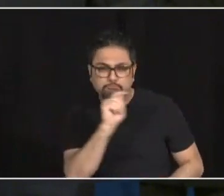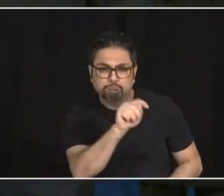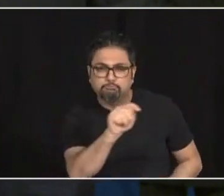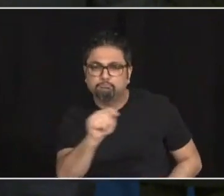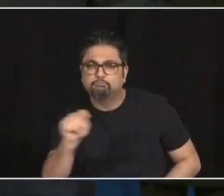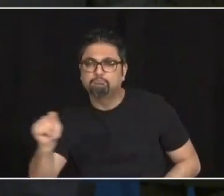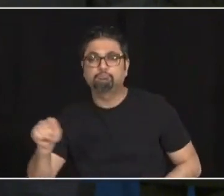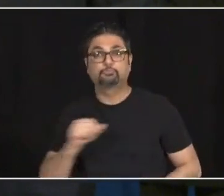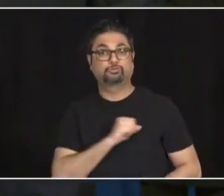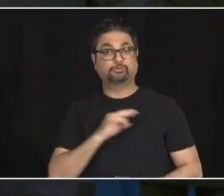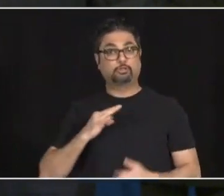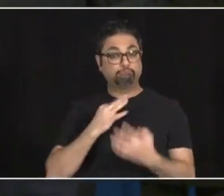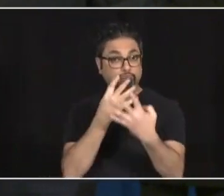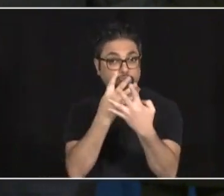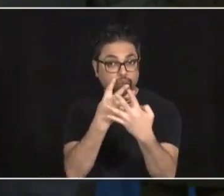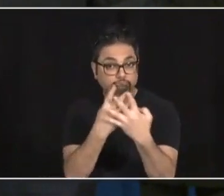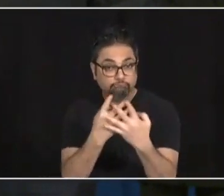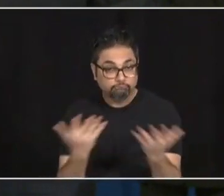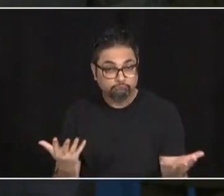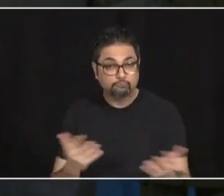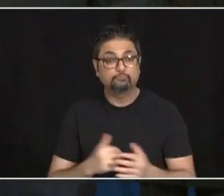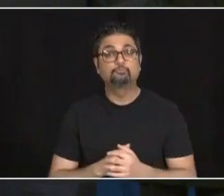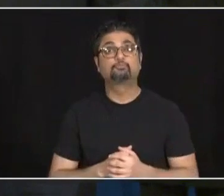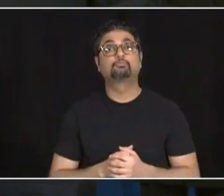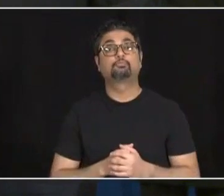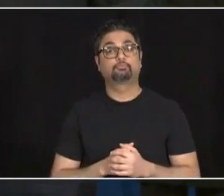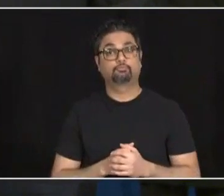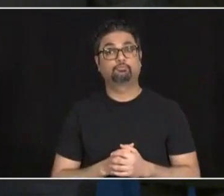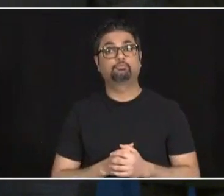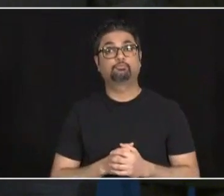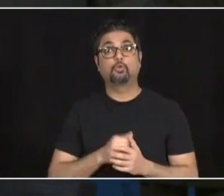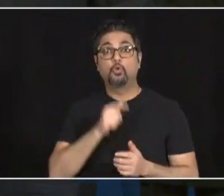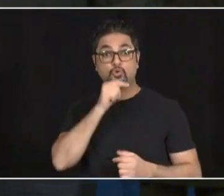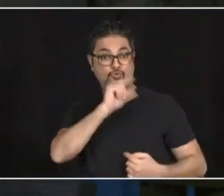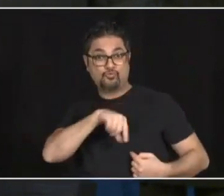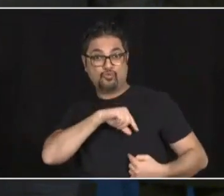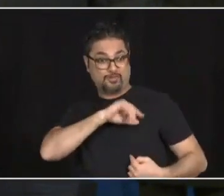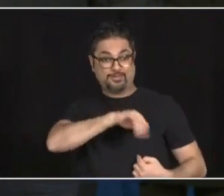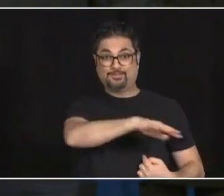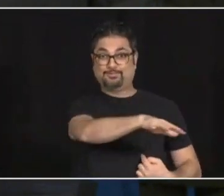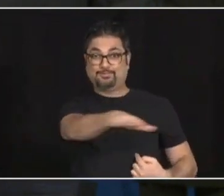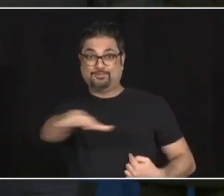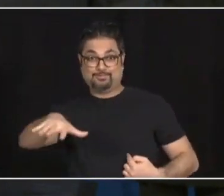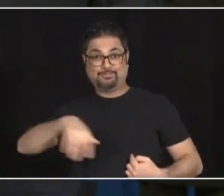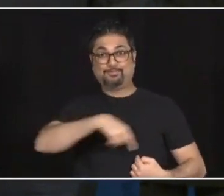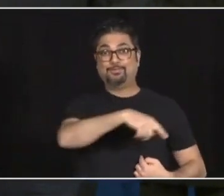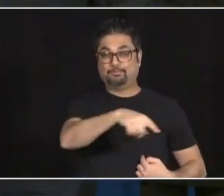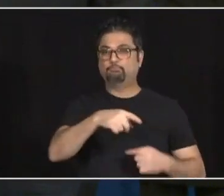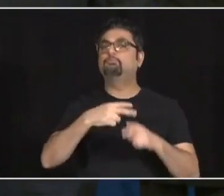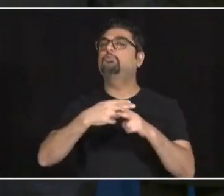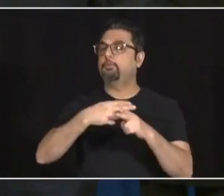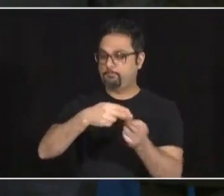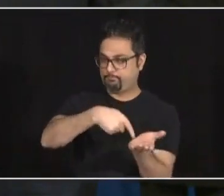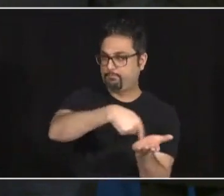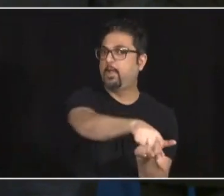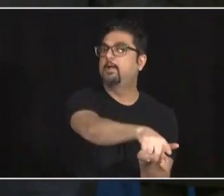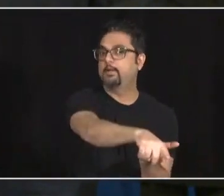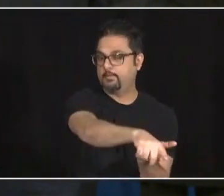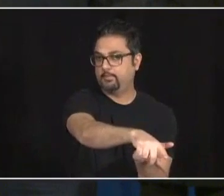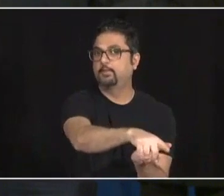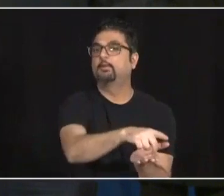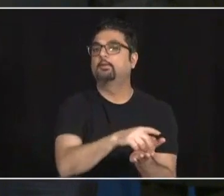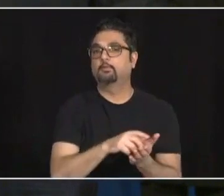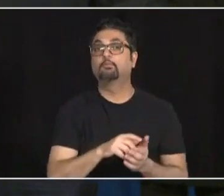institutions. All eligible employees will be able to receive the temporary pandemic payment whether or not there is a